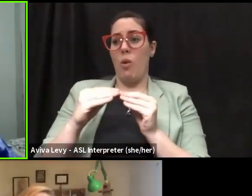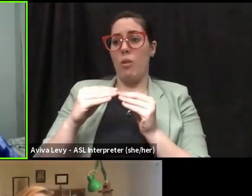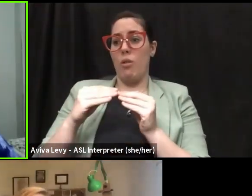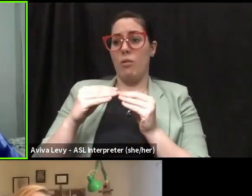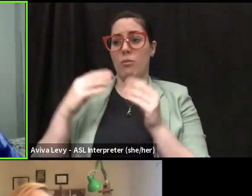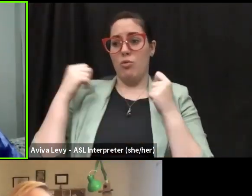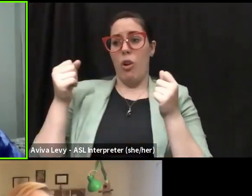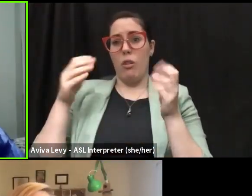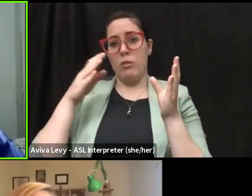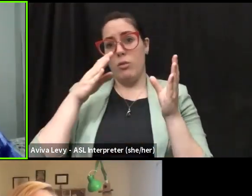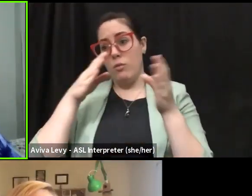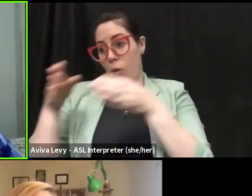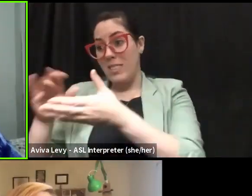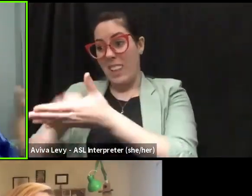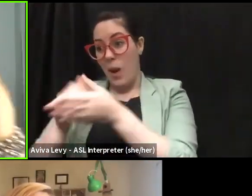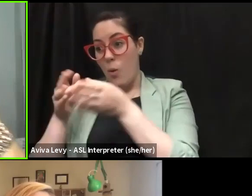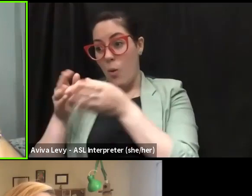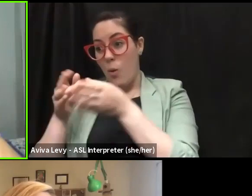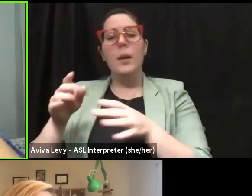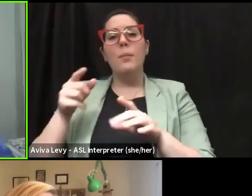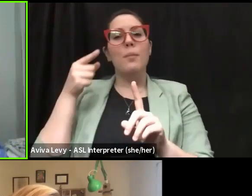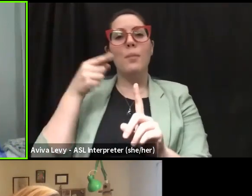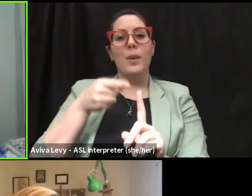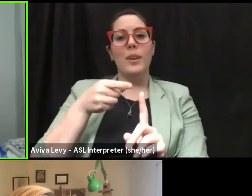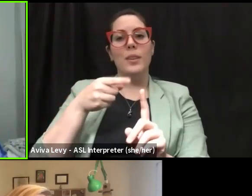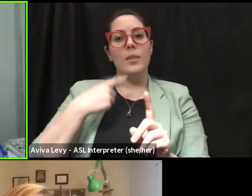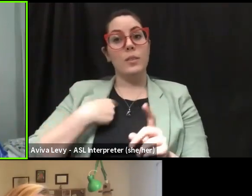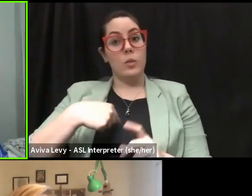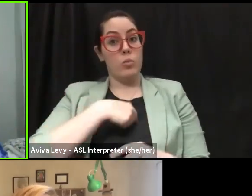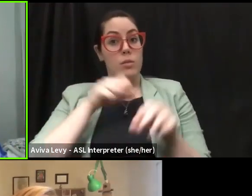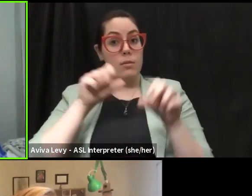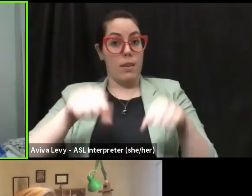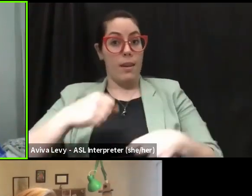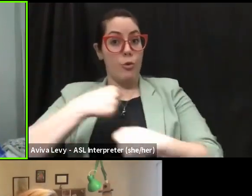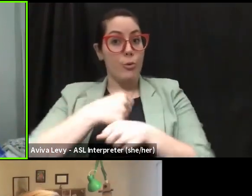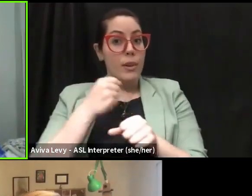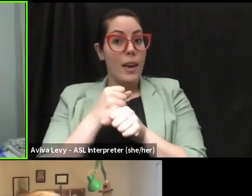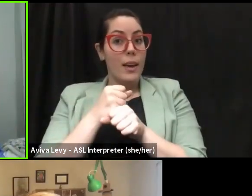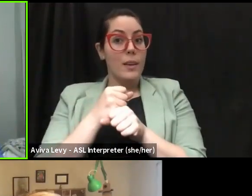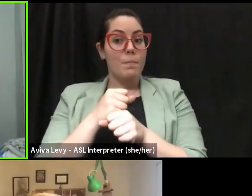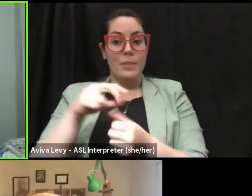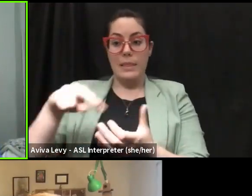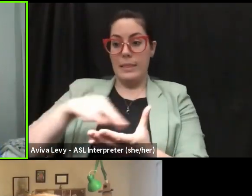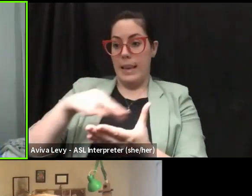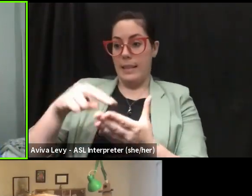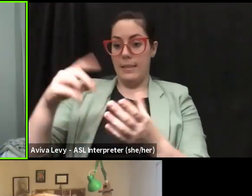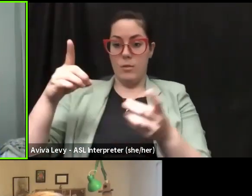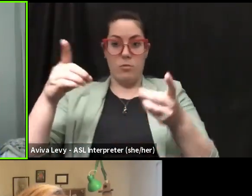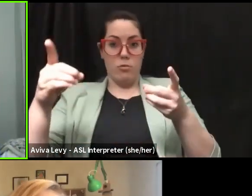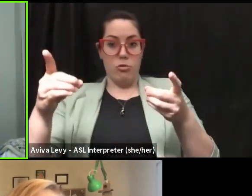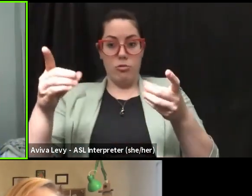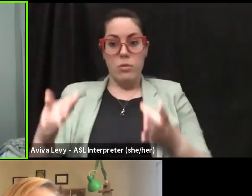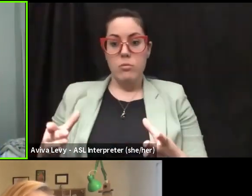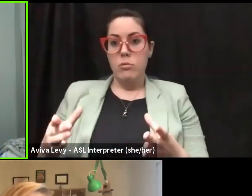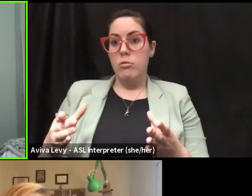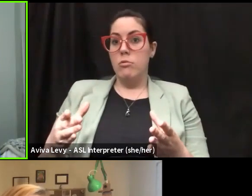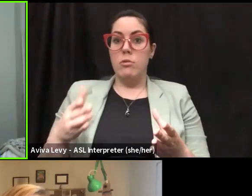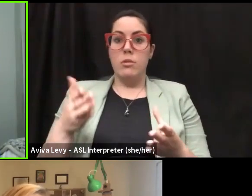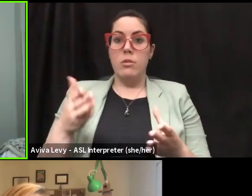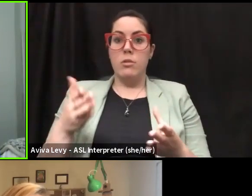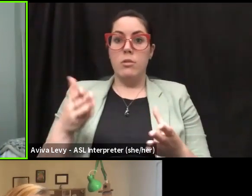think we can create a choreography. We can devise